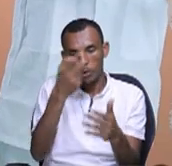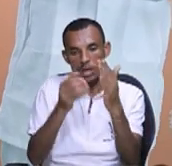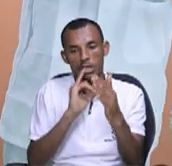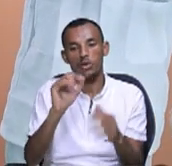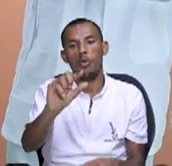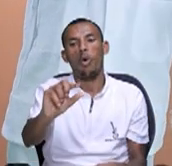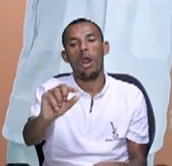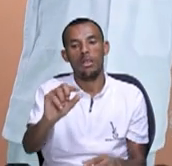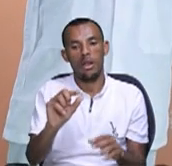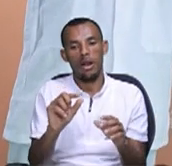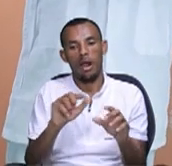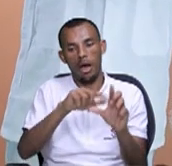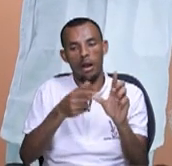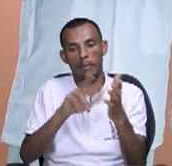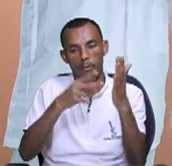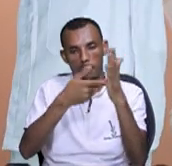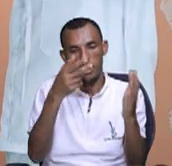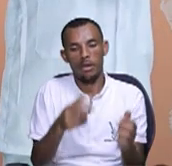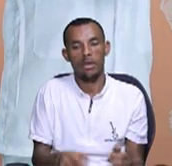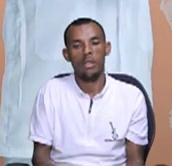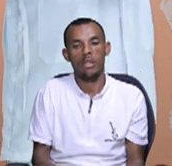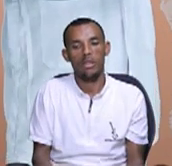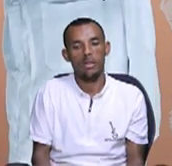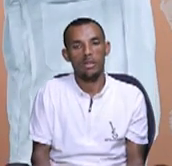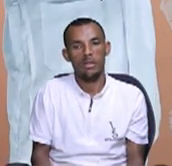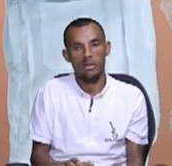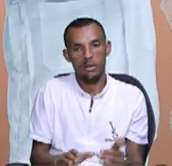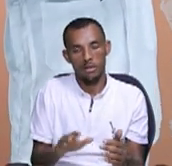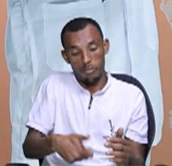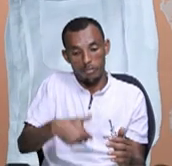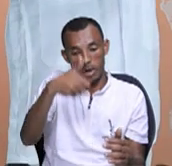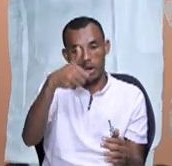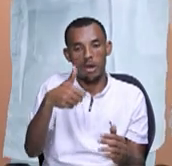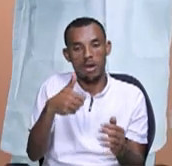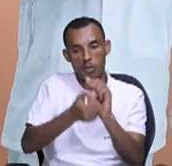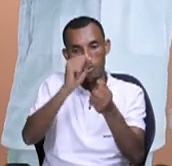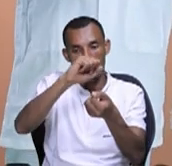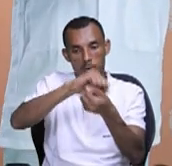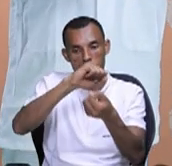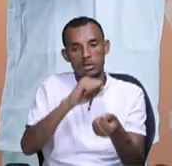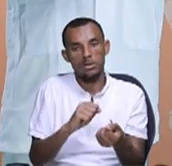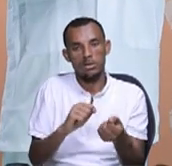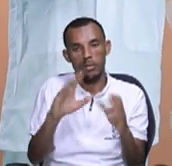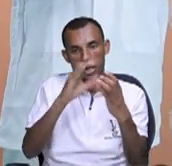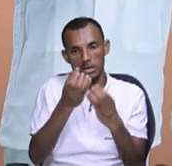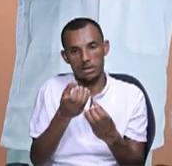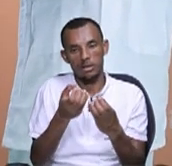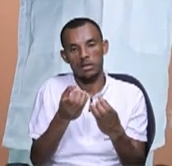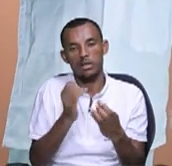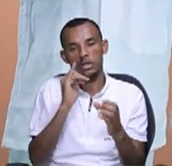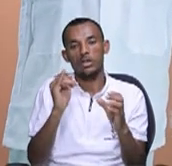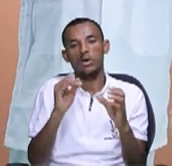is quadrantal angle mean? The main to conversion part is